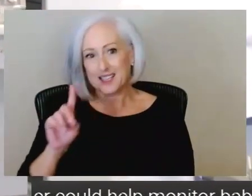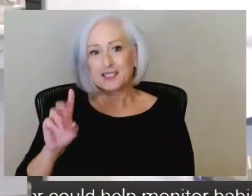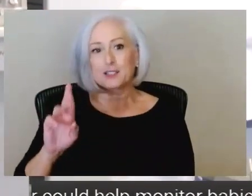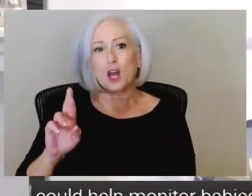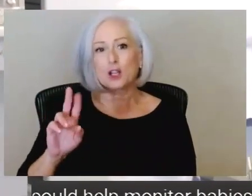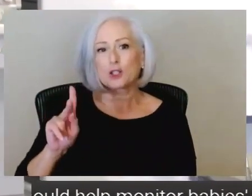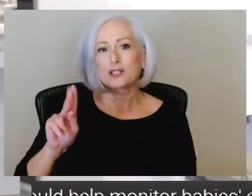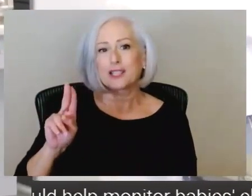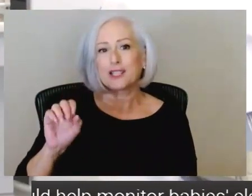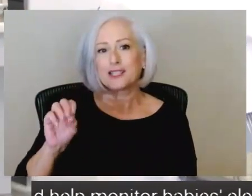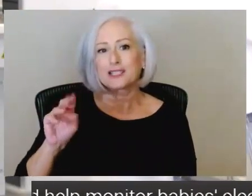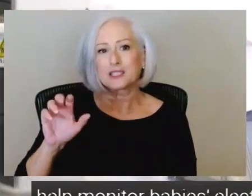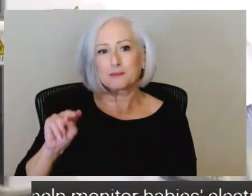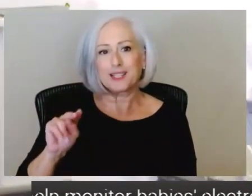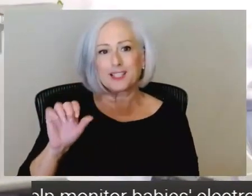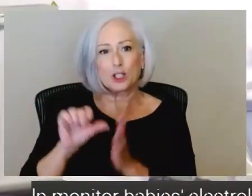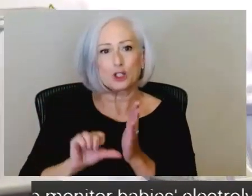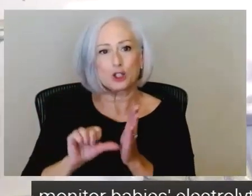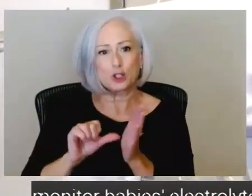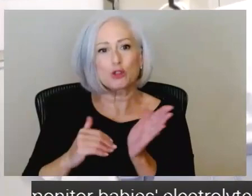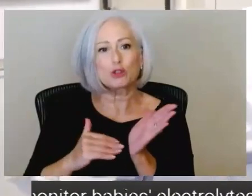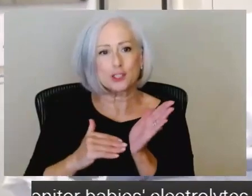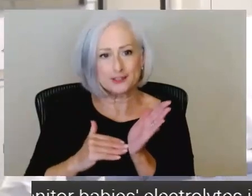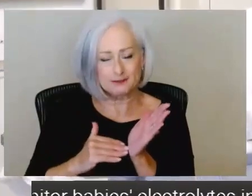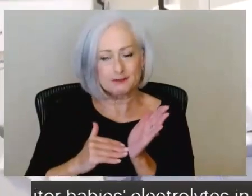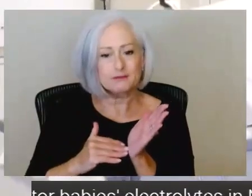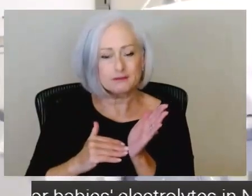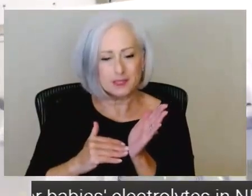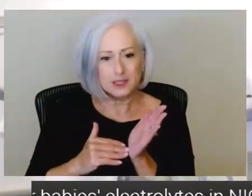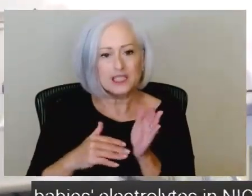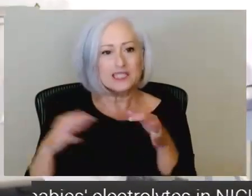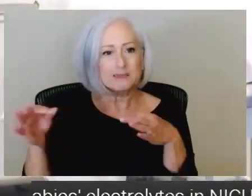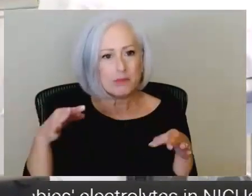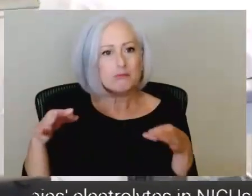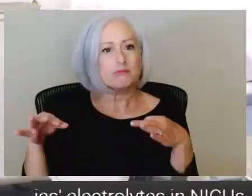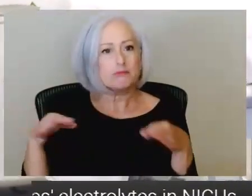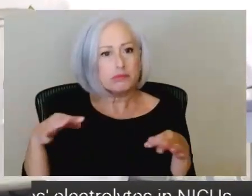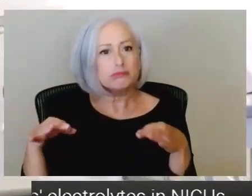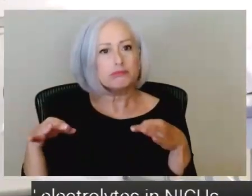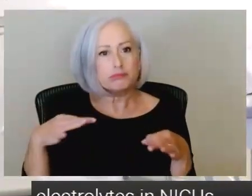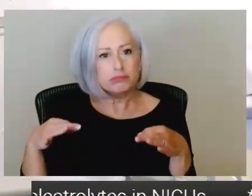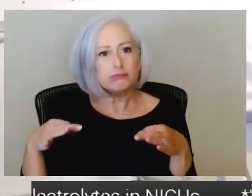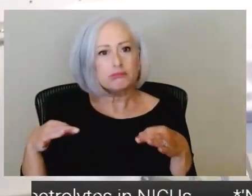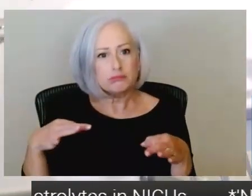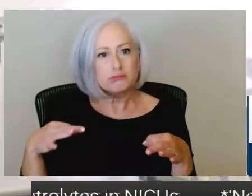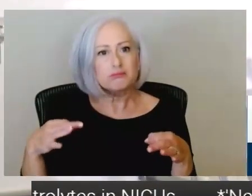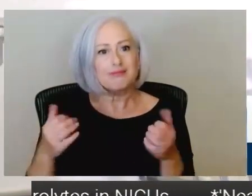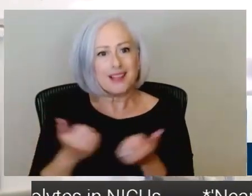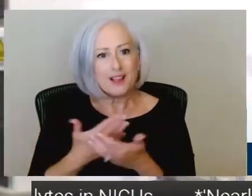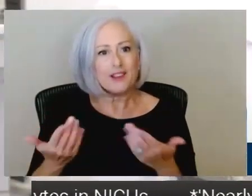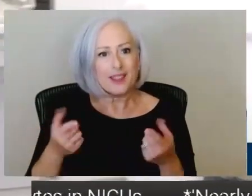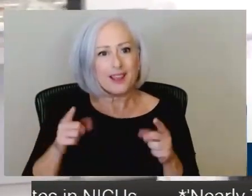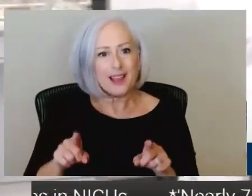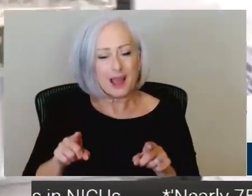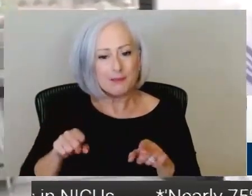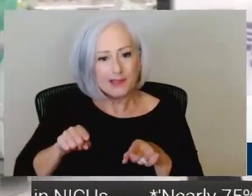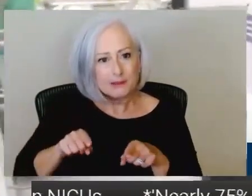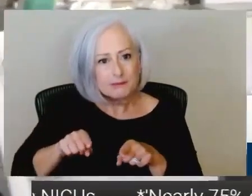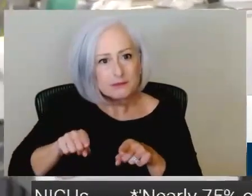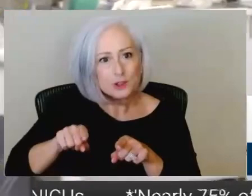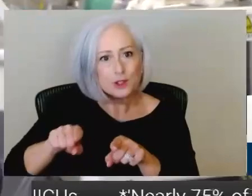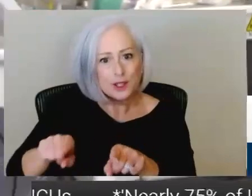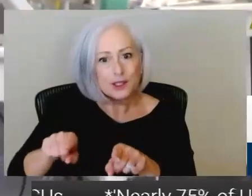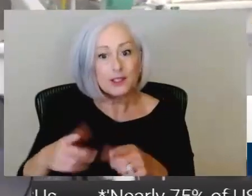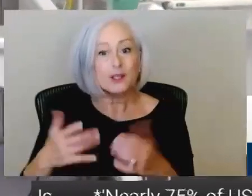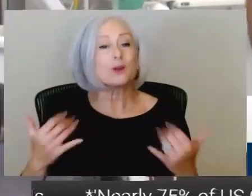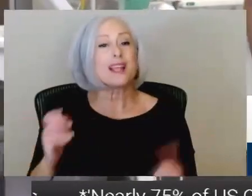the surgeon. He's explaining to Evelyn every step of the way what he's doing. They're giving her a squeeze ball right